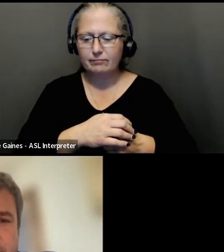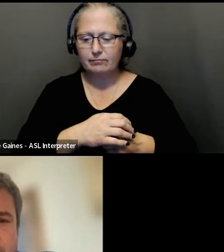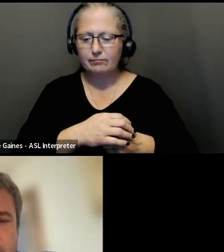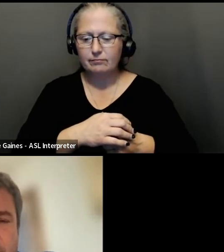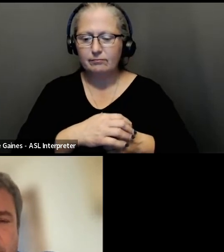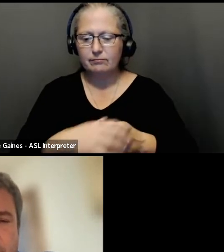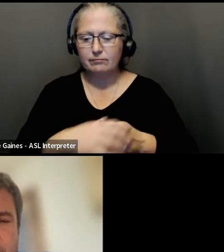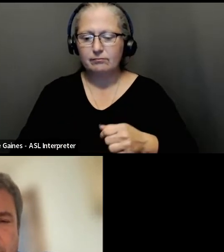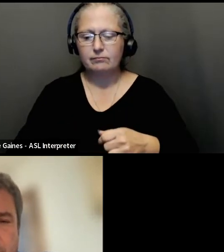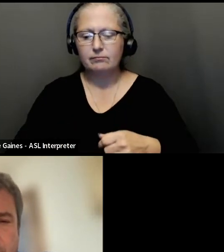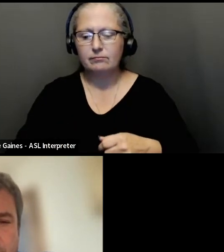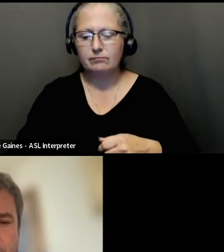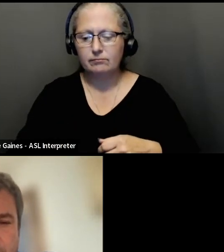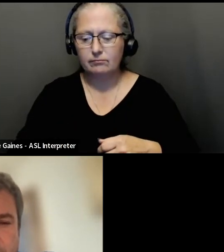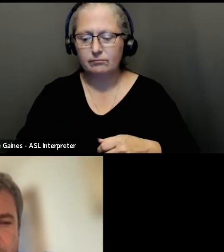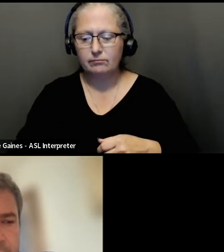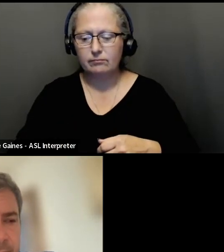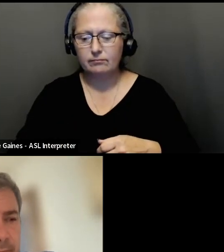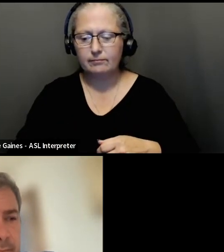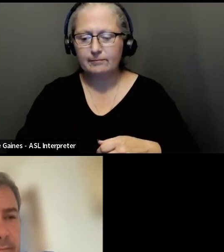Thank you.